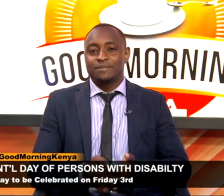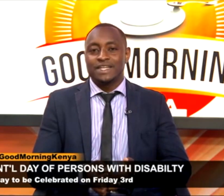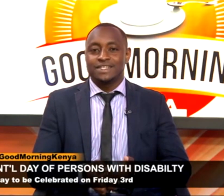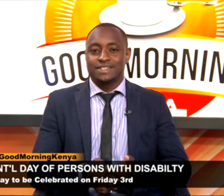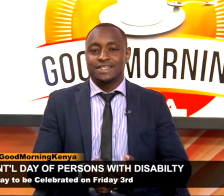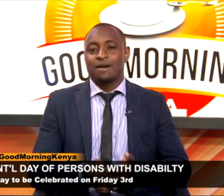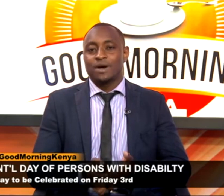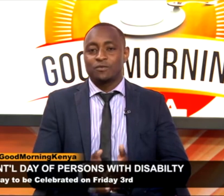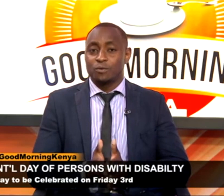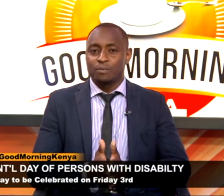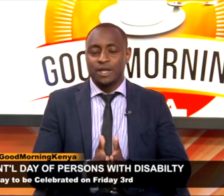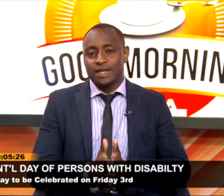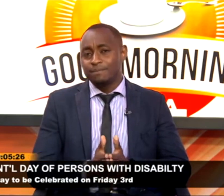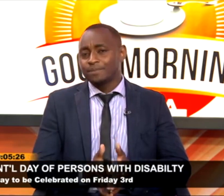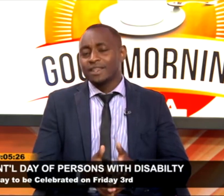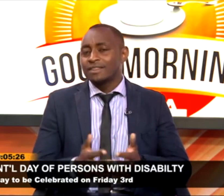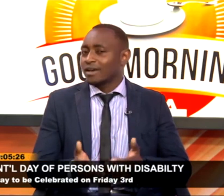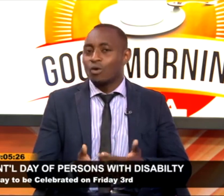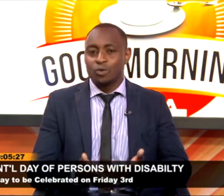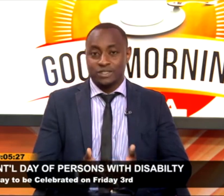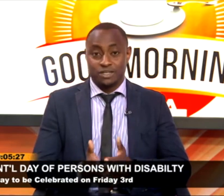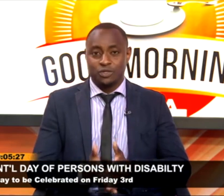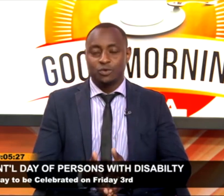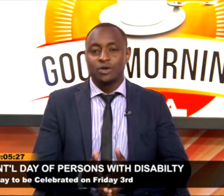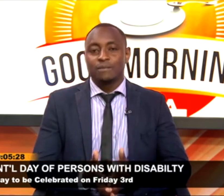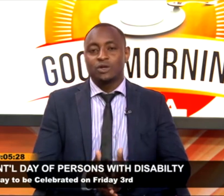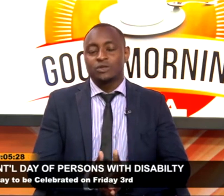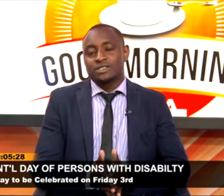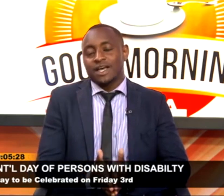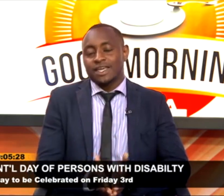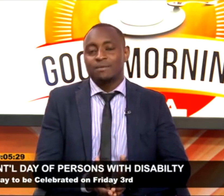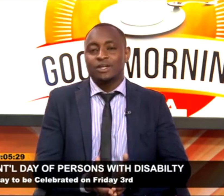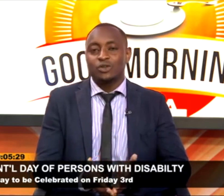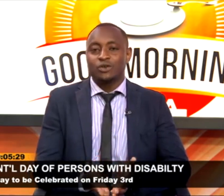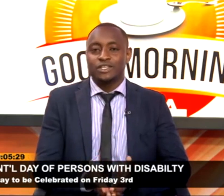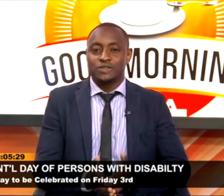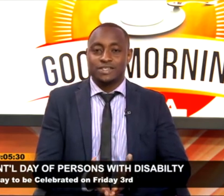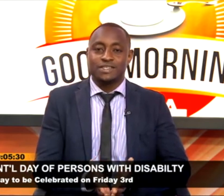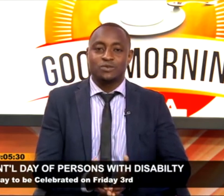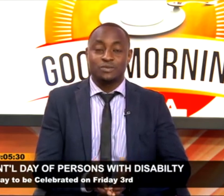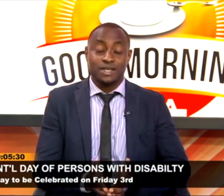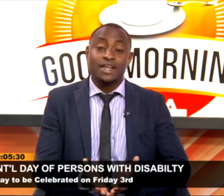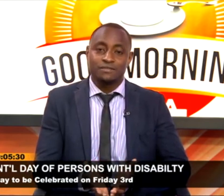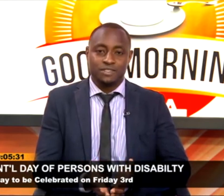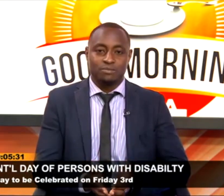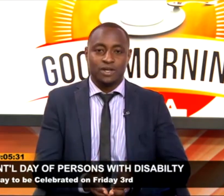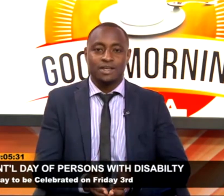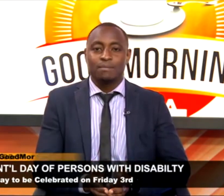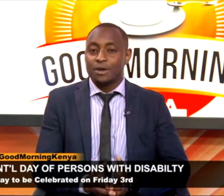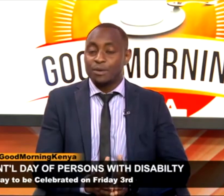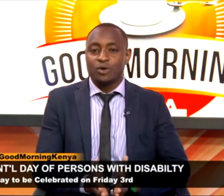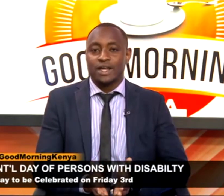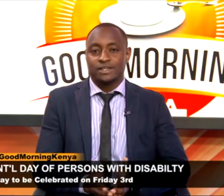other disabilities apart from the common ones that we know. Mm-hmm. Because again, mental conditions and syndromes are